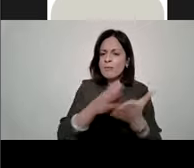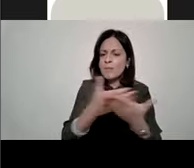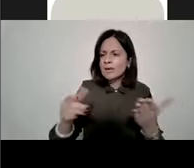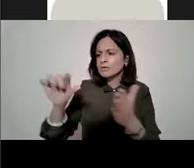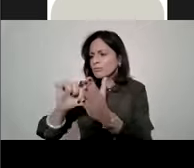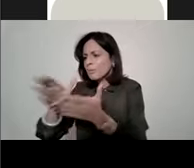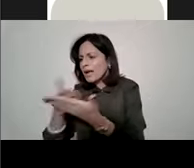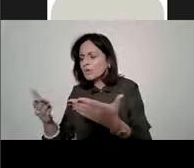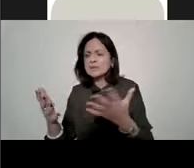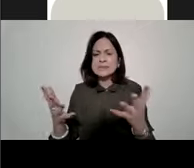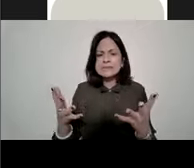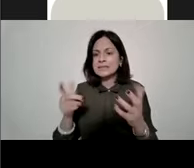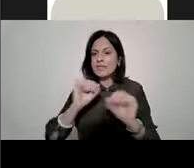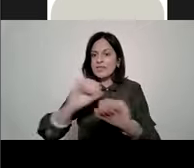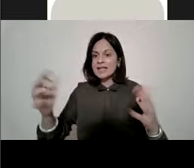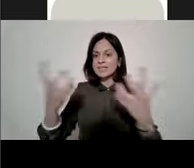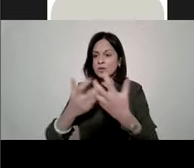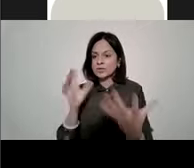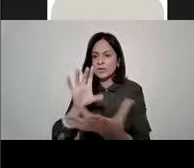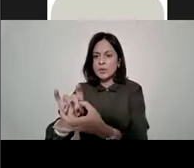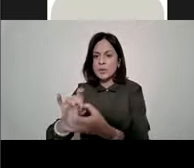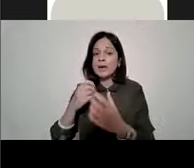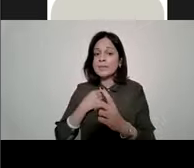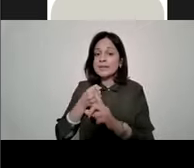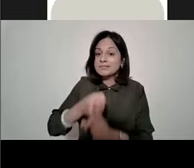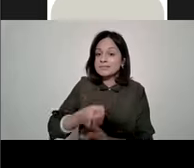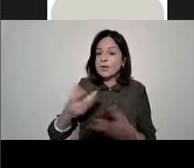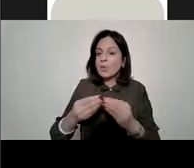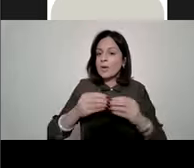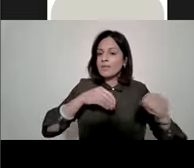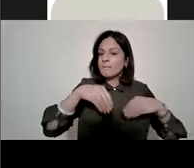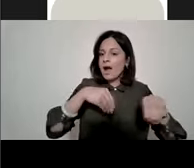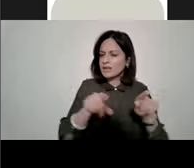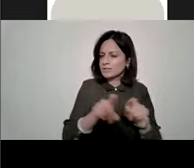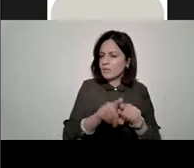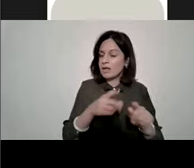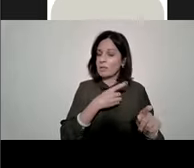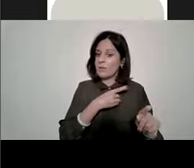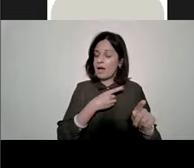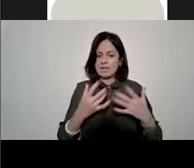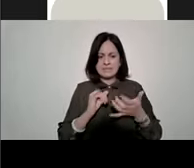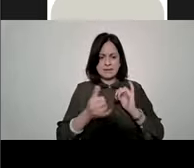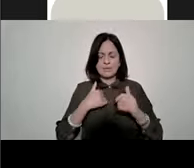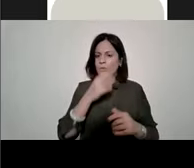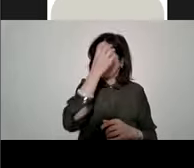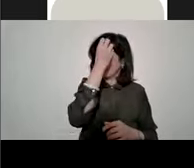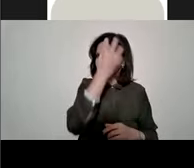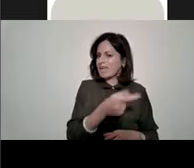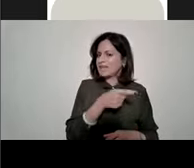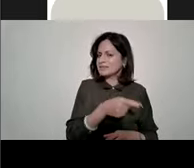technology. And I've put in parentheses and with the market, because the market aspect is the bit that we sometimes forget about.